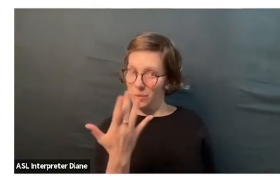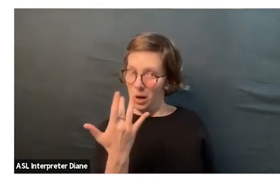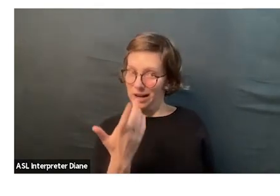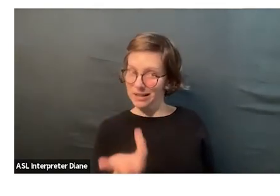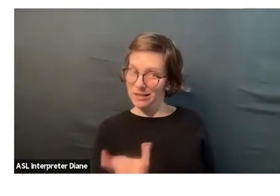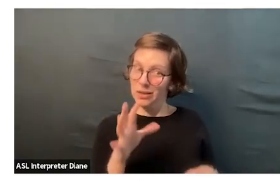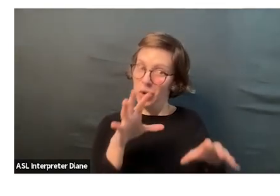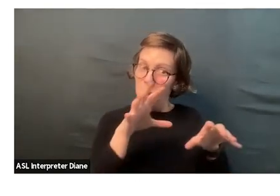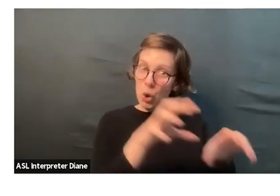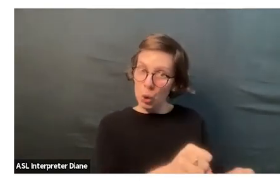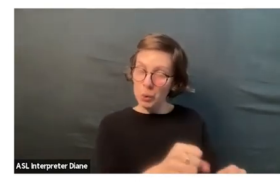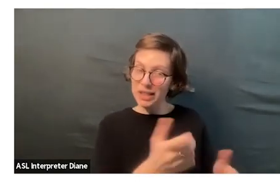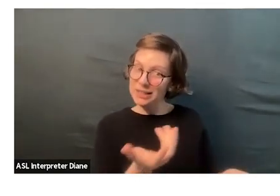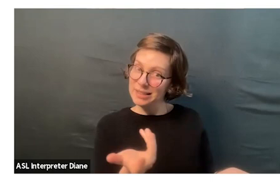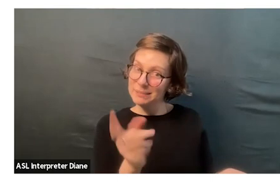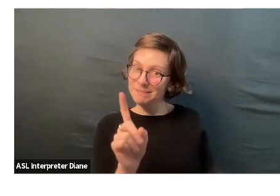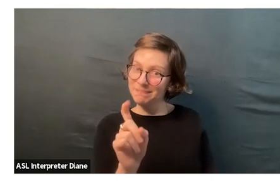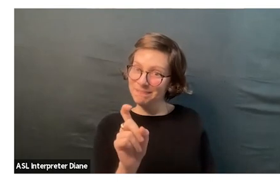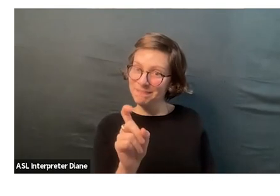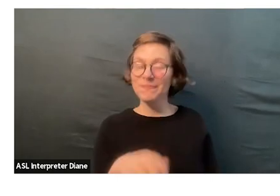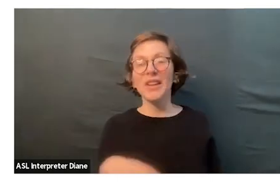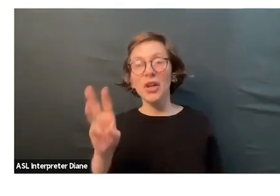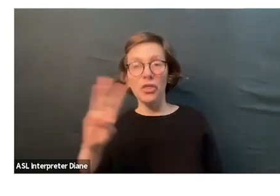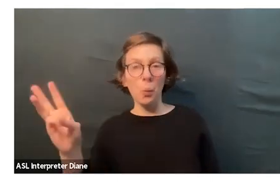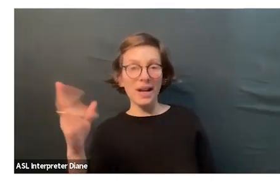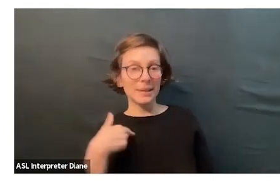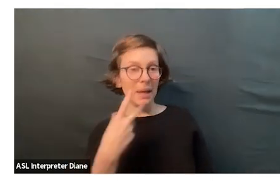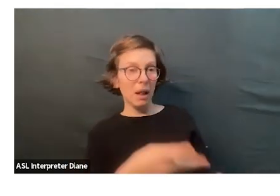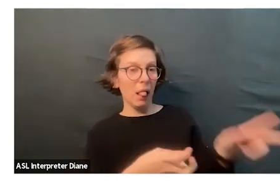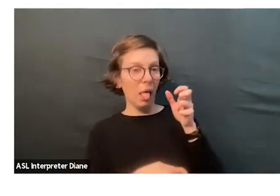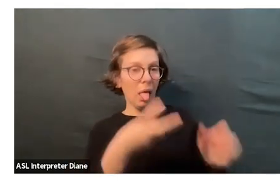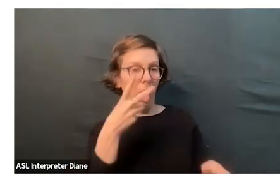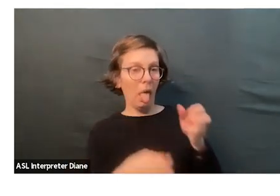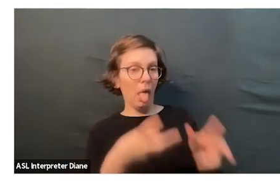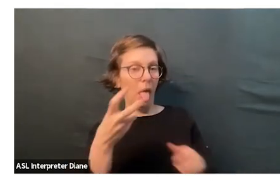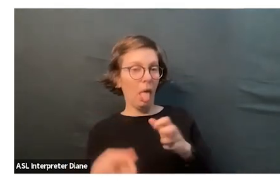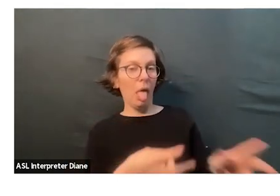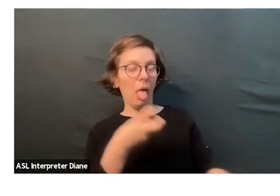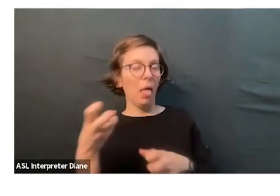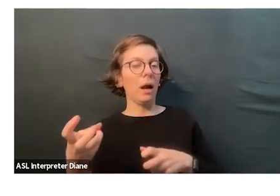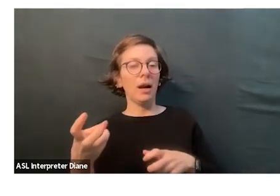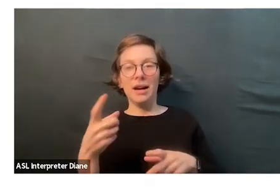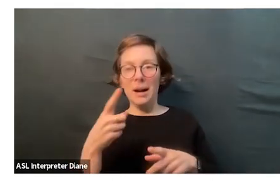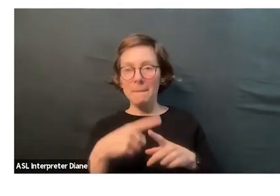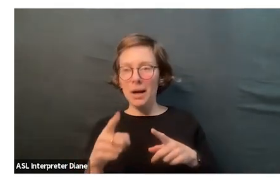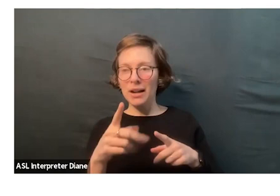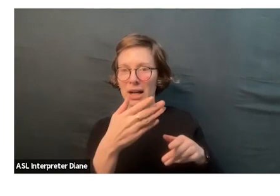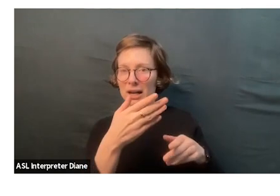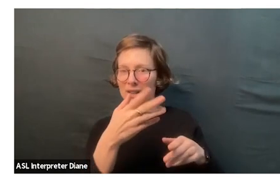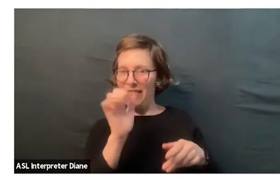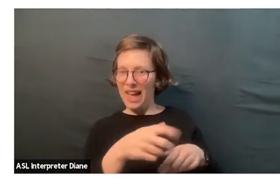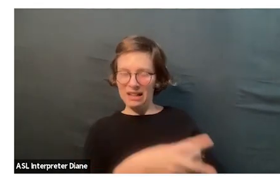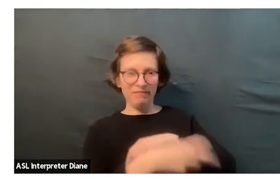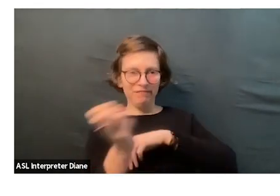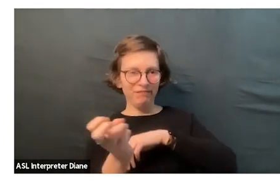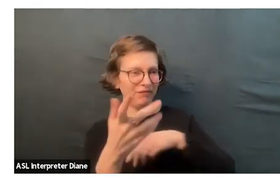Iraq and Afghanistan, some of the first things that were taken were artifacts out of those places. So I don't